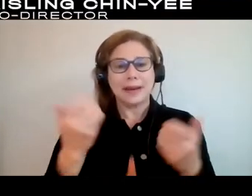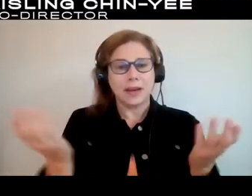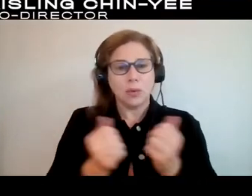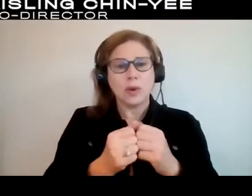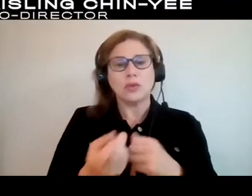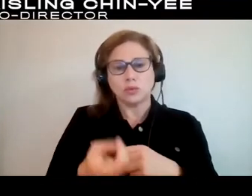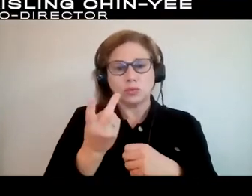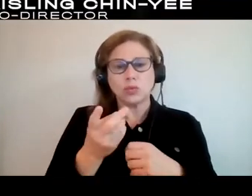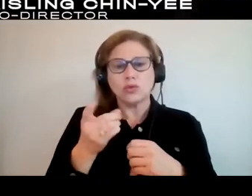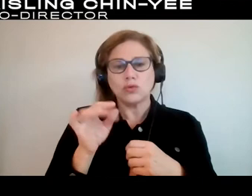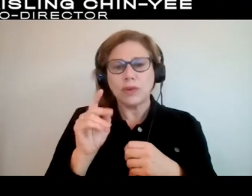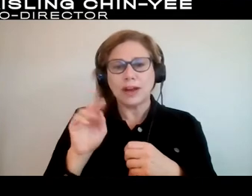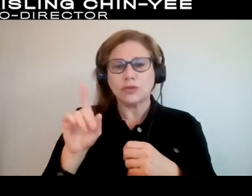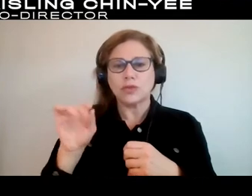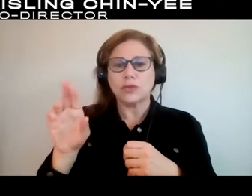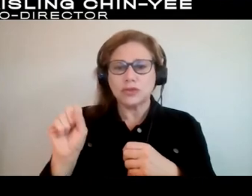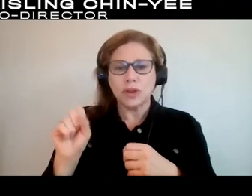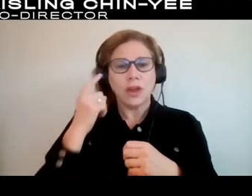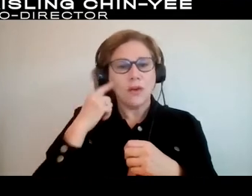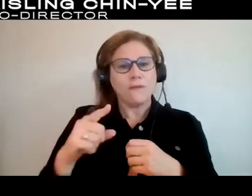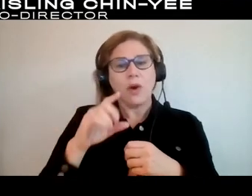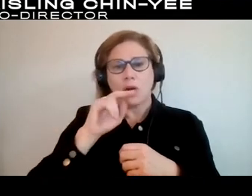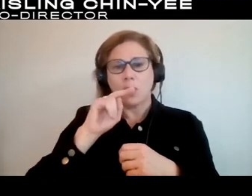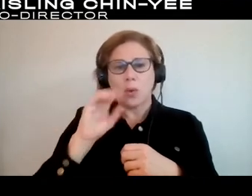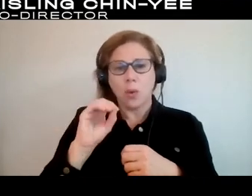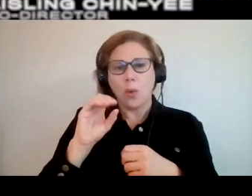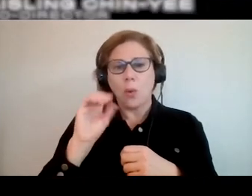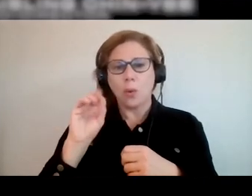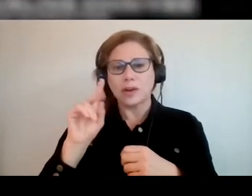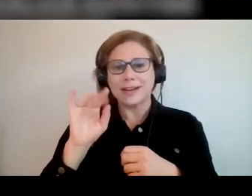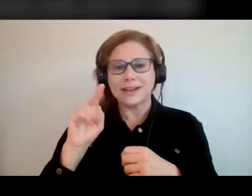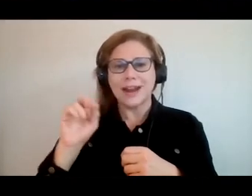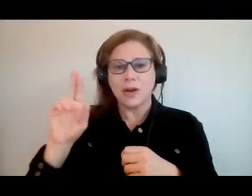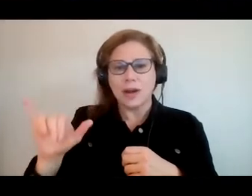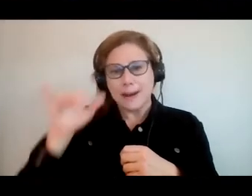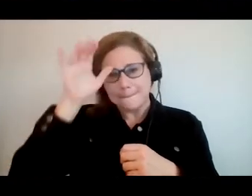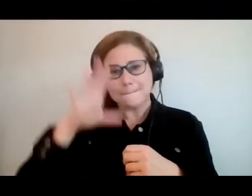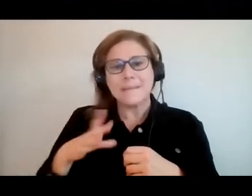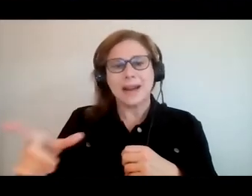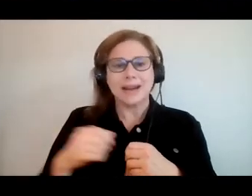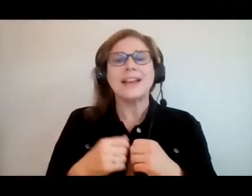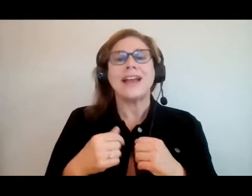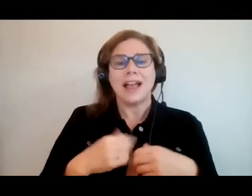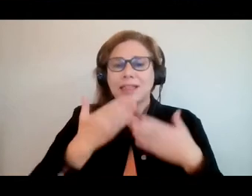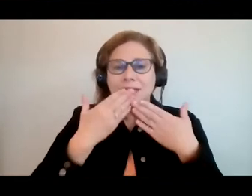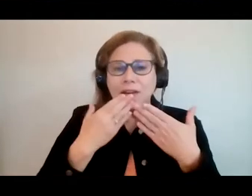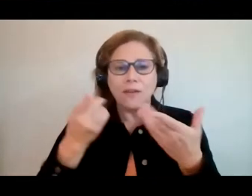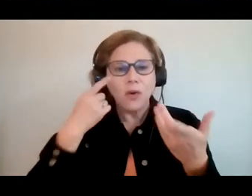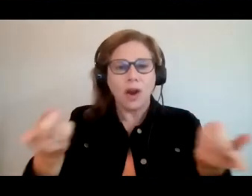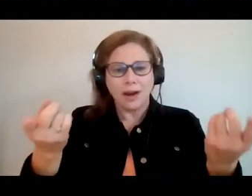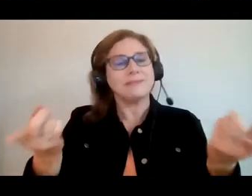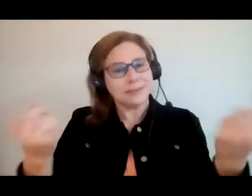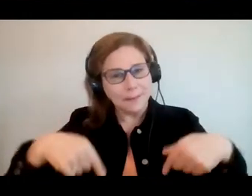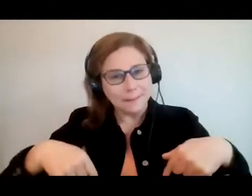and Chase Joynt. Welcome, Ashling and Chase. Congratulations on the film, and thanks so much for being with us here. Thanks for having